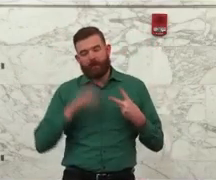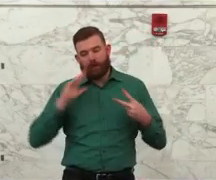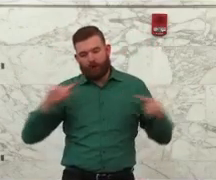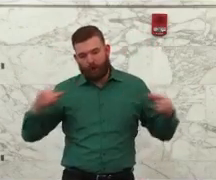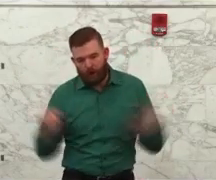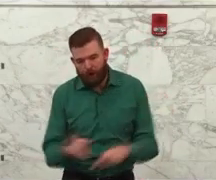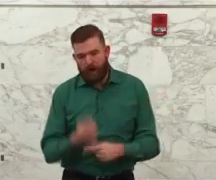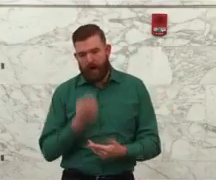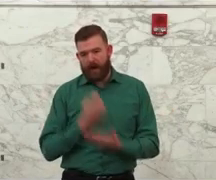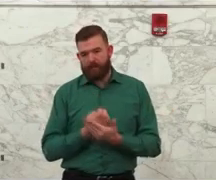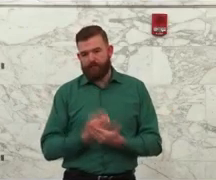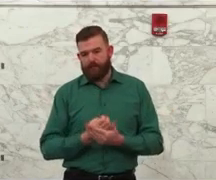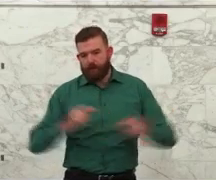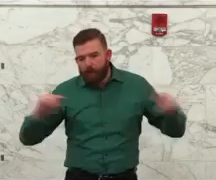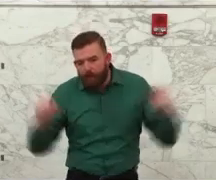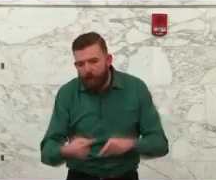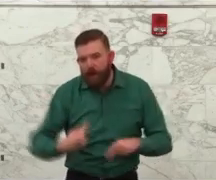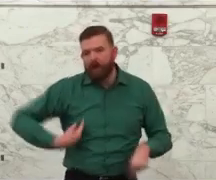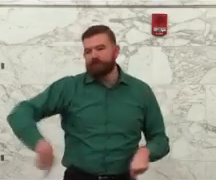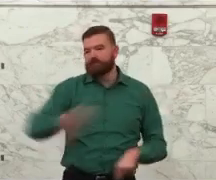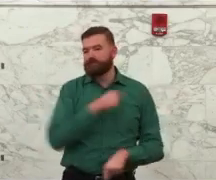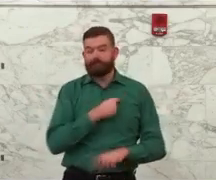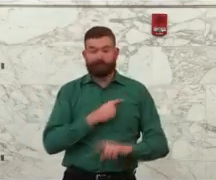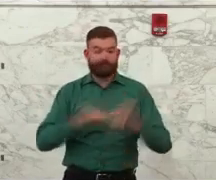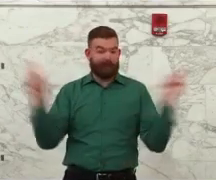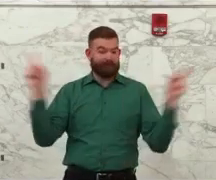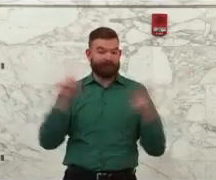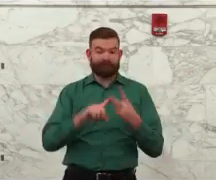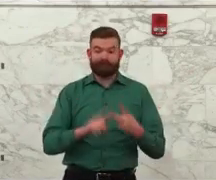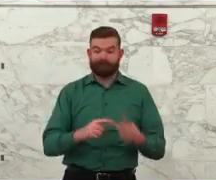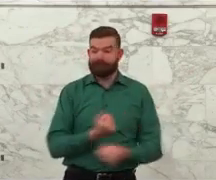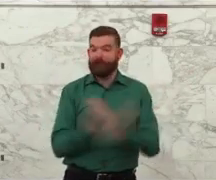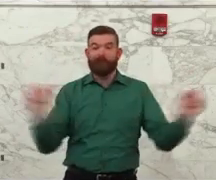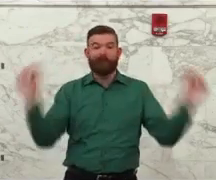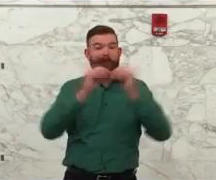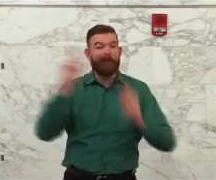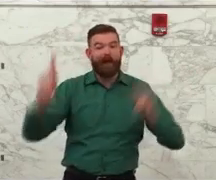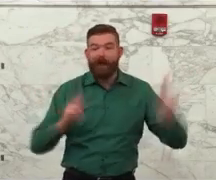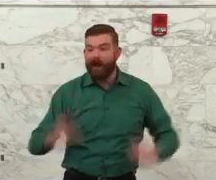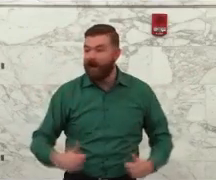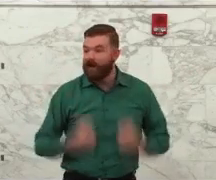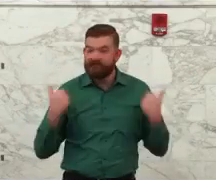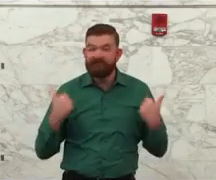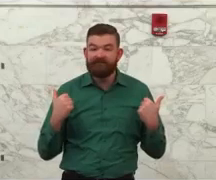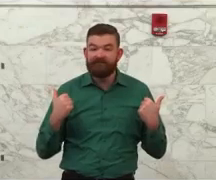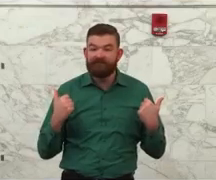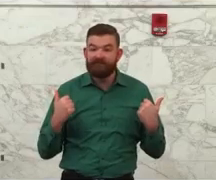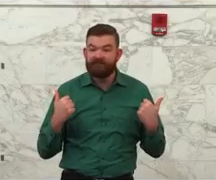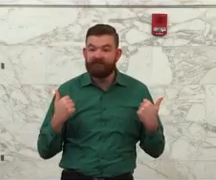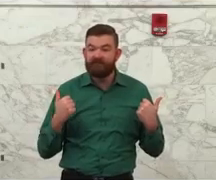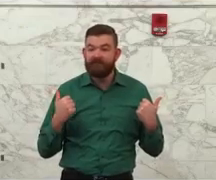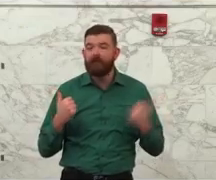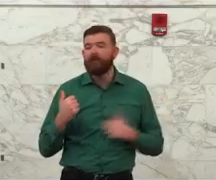lives. We'll keep a lot more people healthy. And frankly, at the end of the day, the economic pain related to what we're